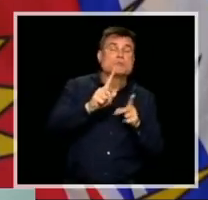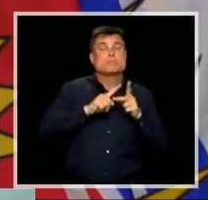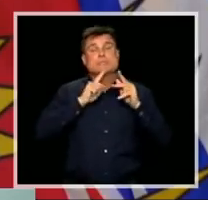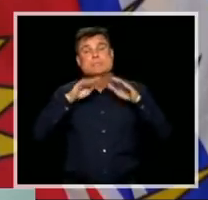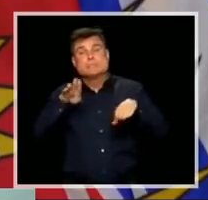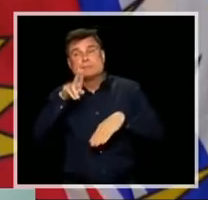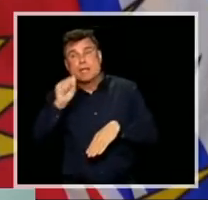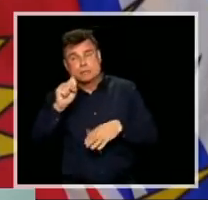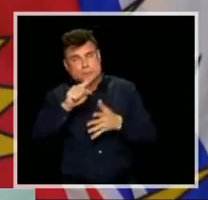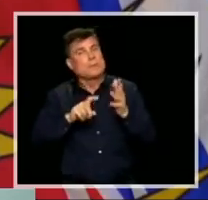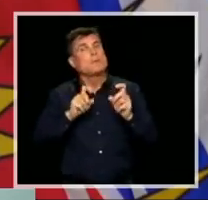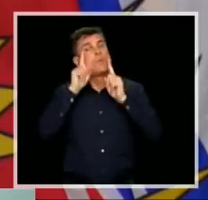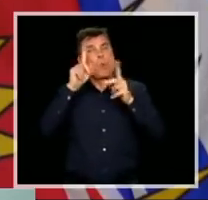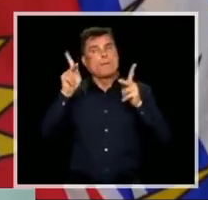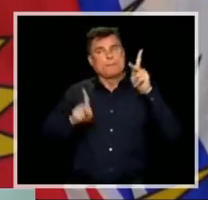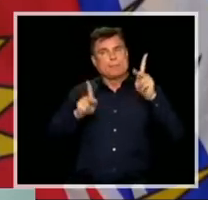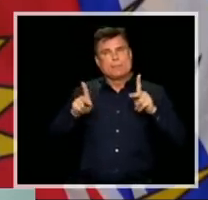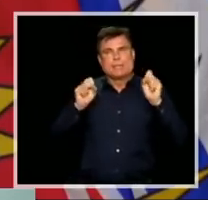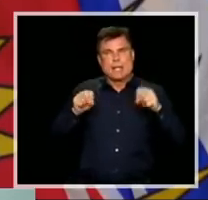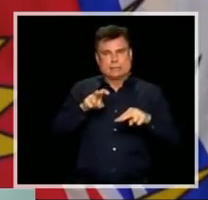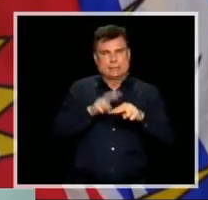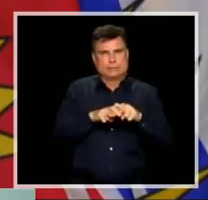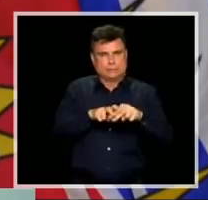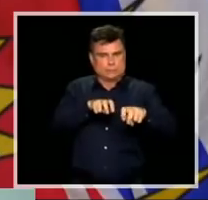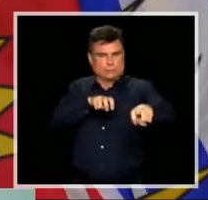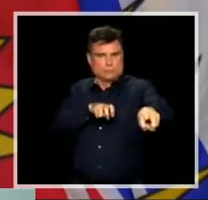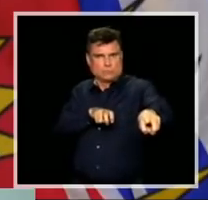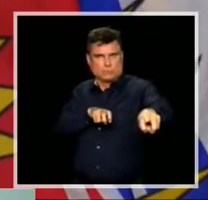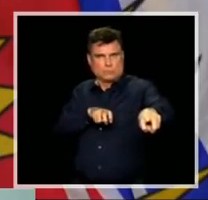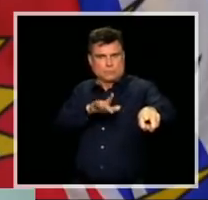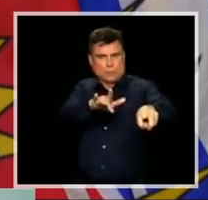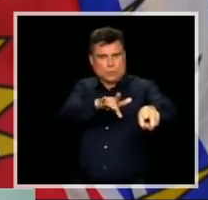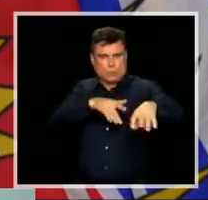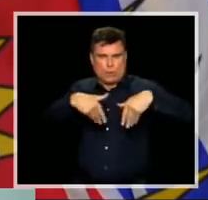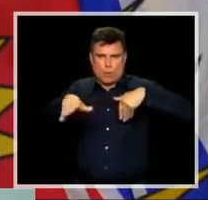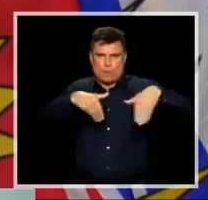safely. That's occurring between our team, WorkSafe, and Transit.